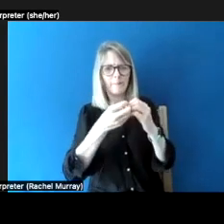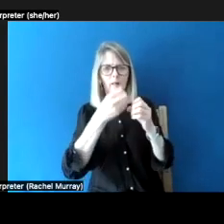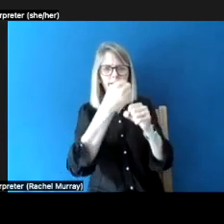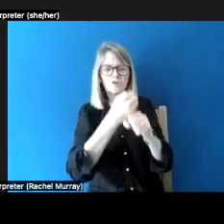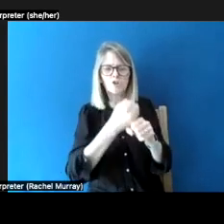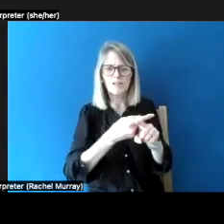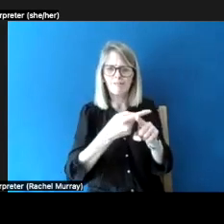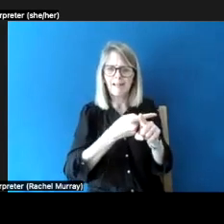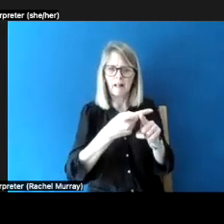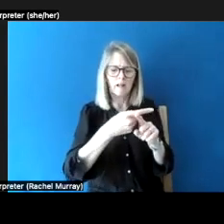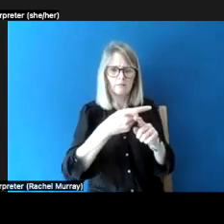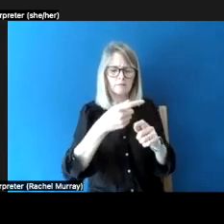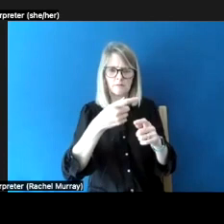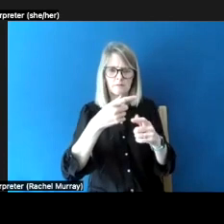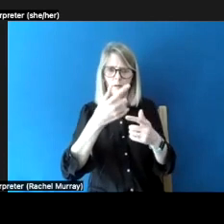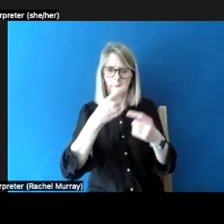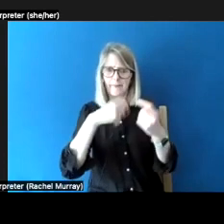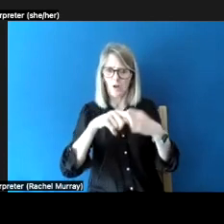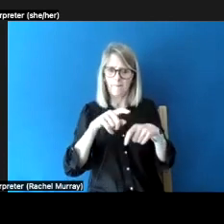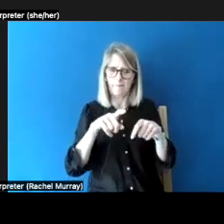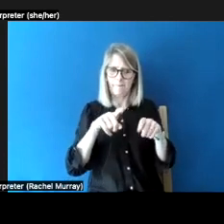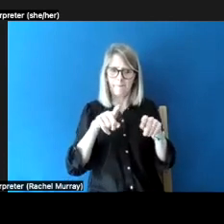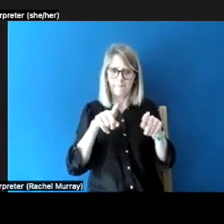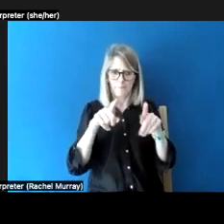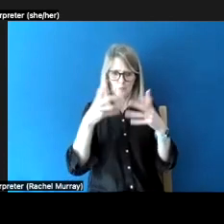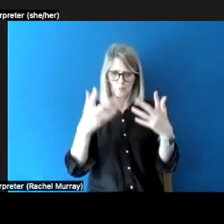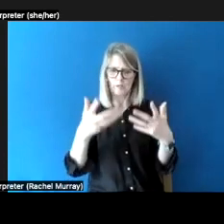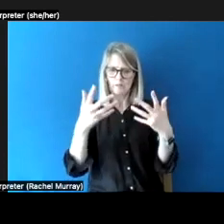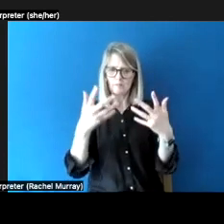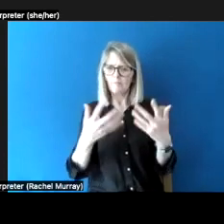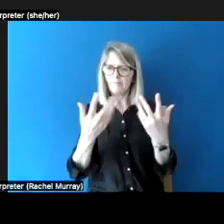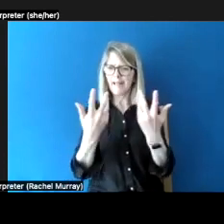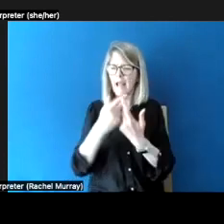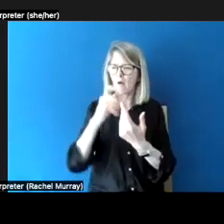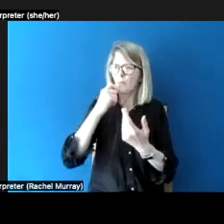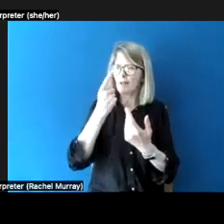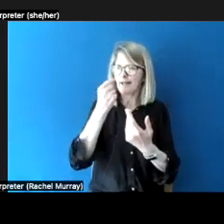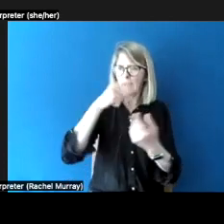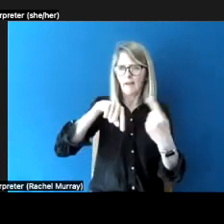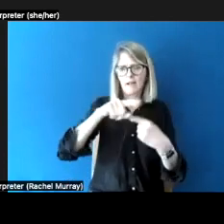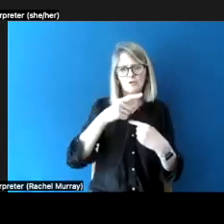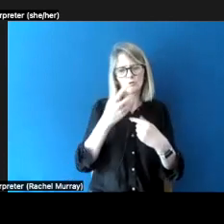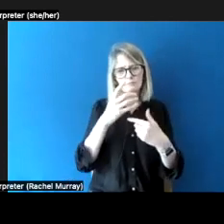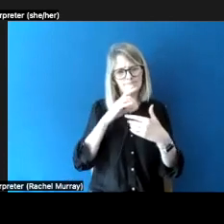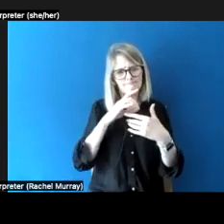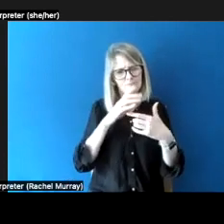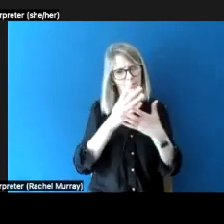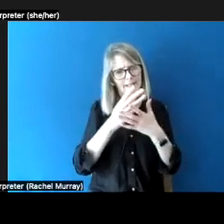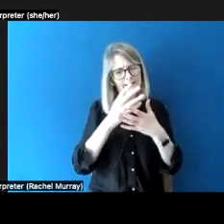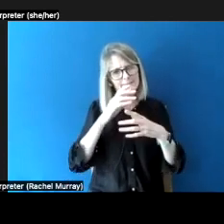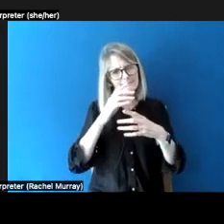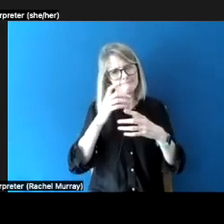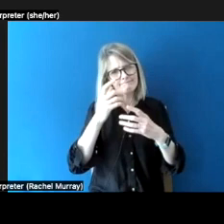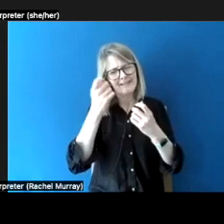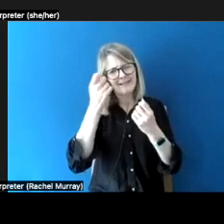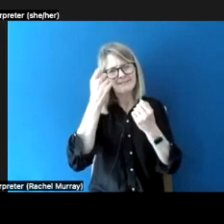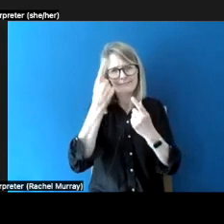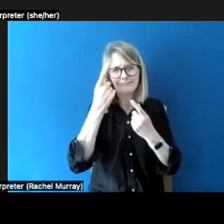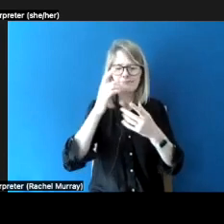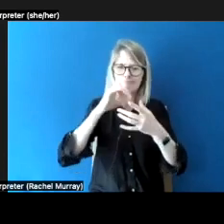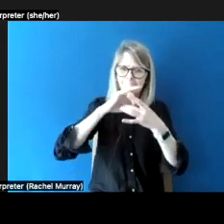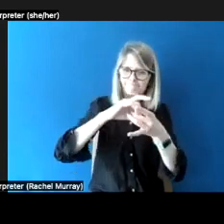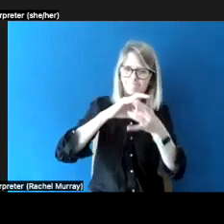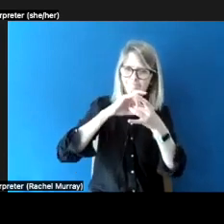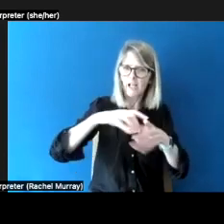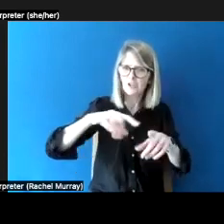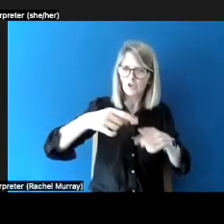be, and how it will enable us to engage with some of the challenges. And this is where the idea of power